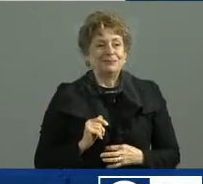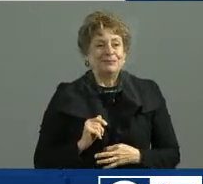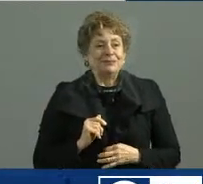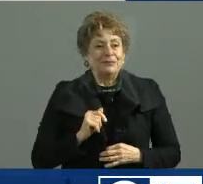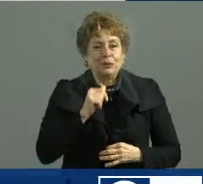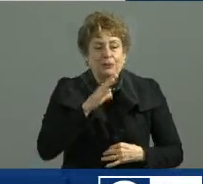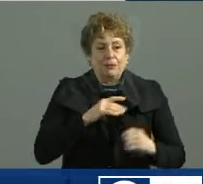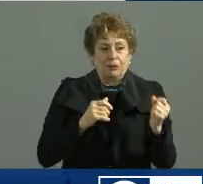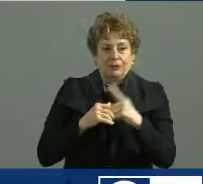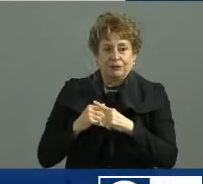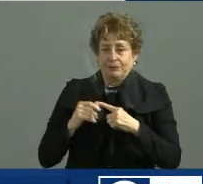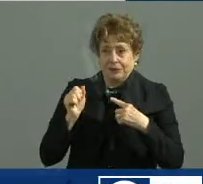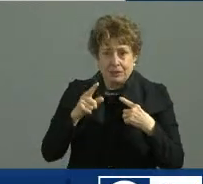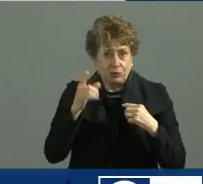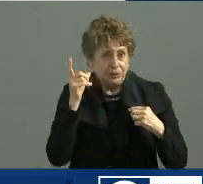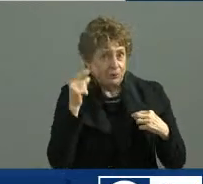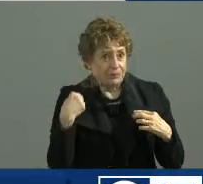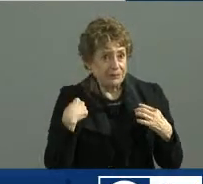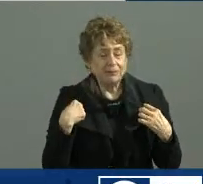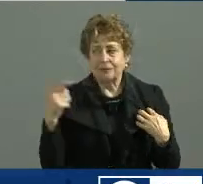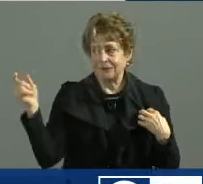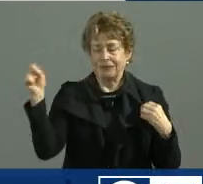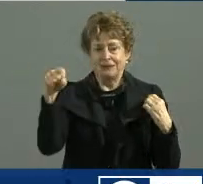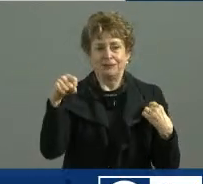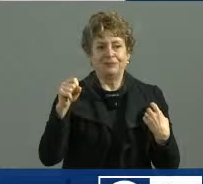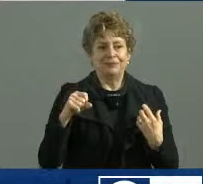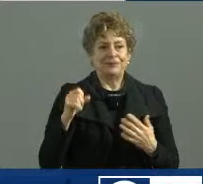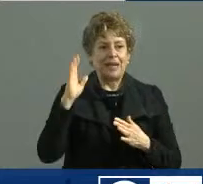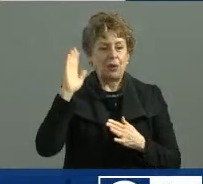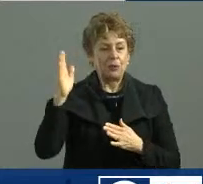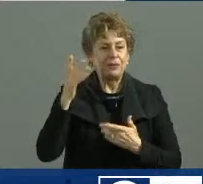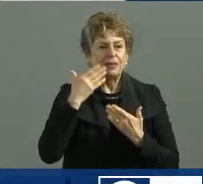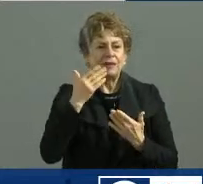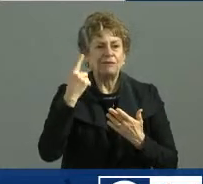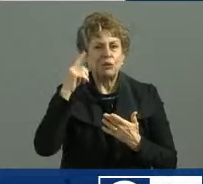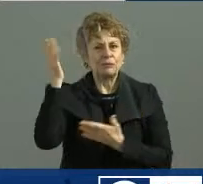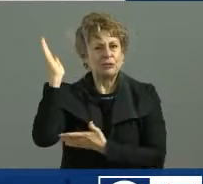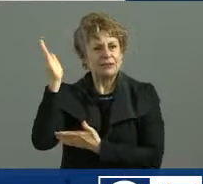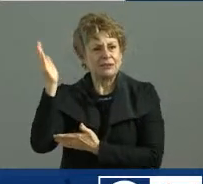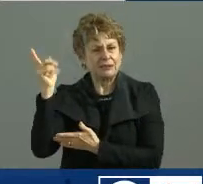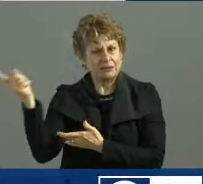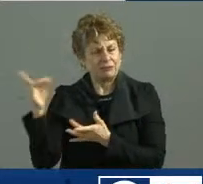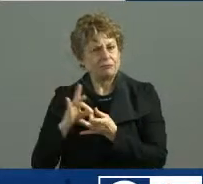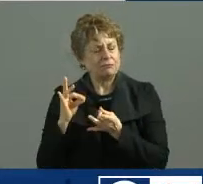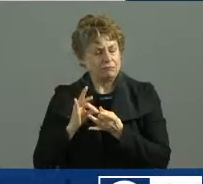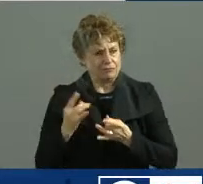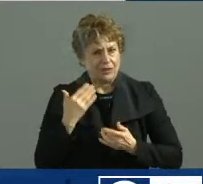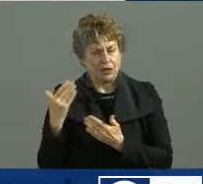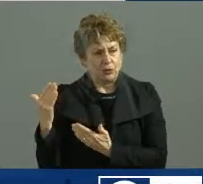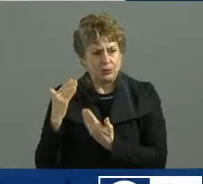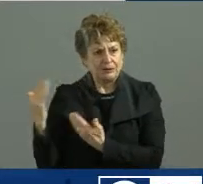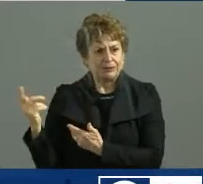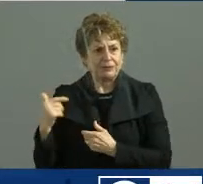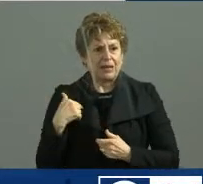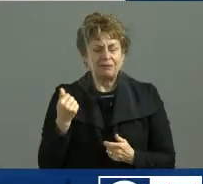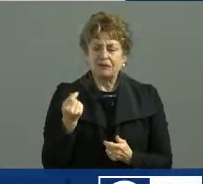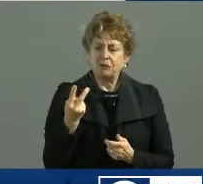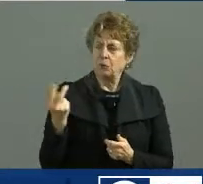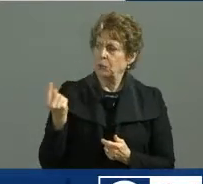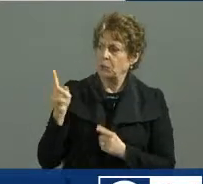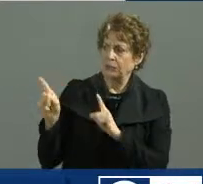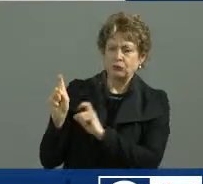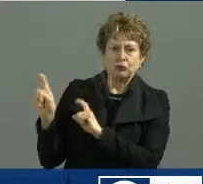Chris, can you hear me? Yes, I can. Okay, hi, thanks for doing this briefing. I just have a couple questions related